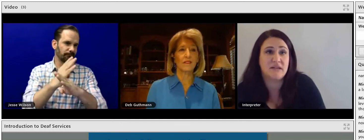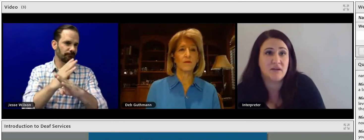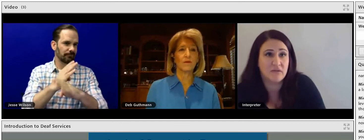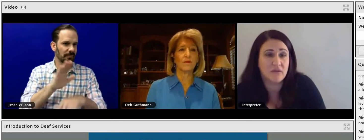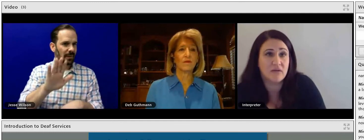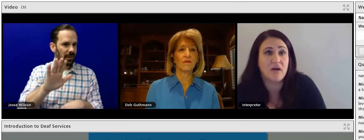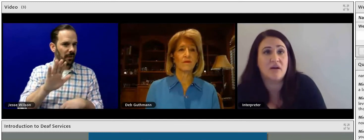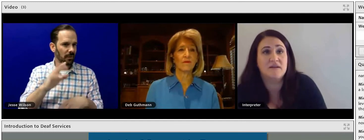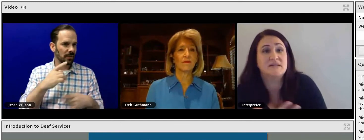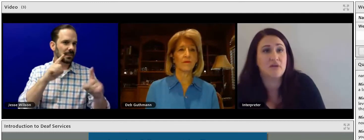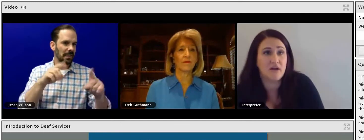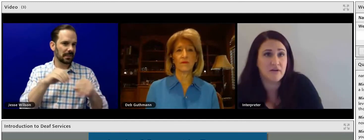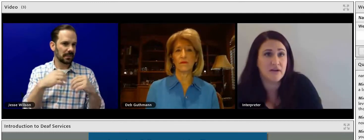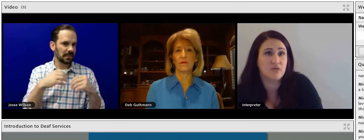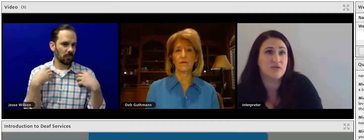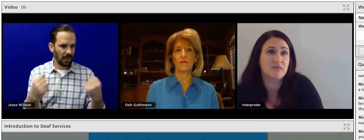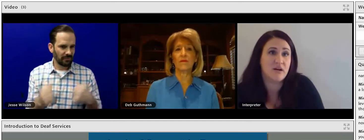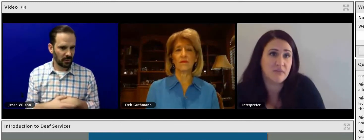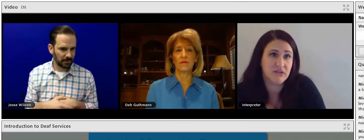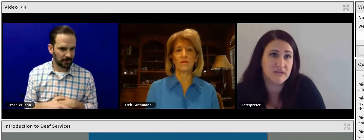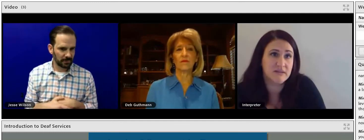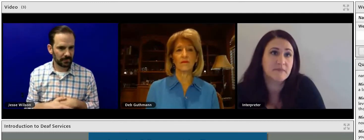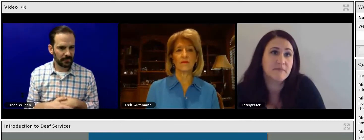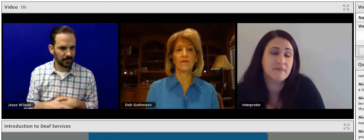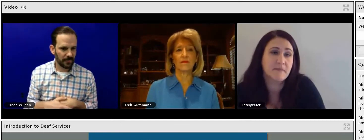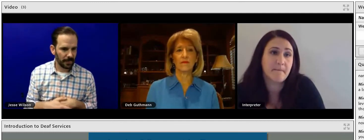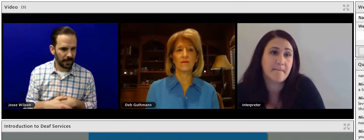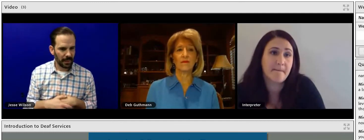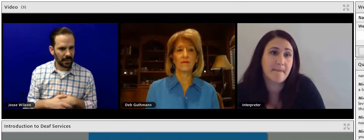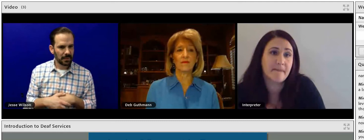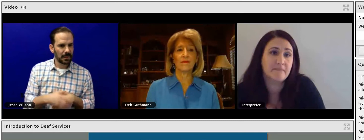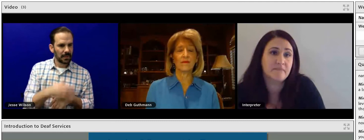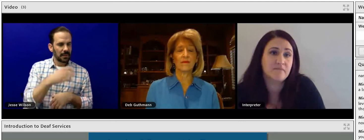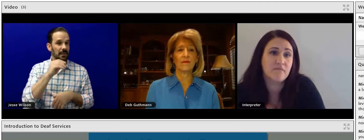they're seeking recovery or treatment options.